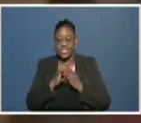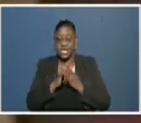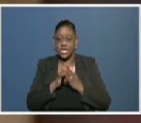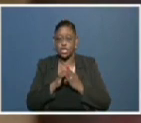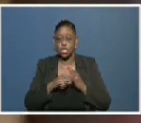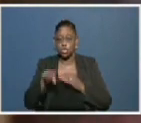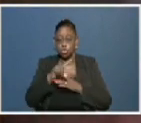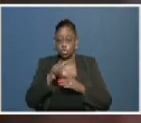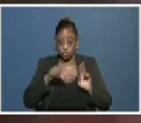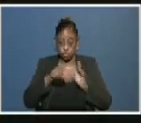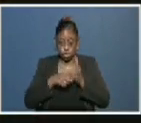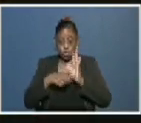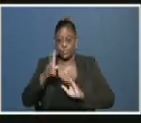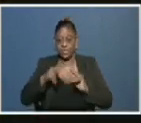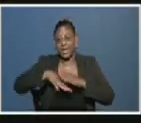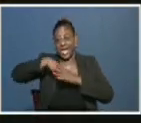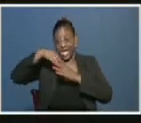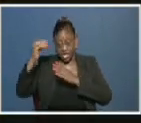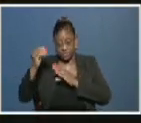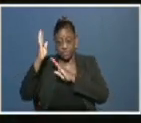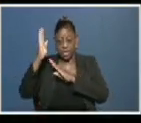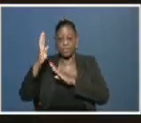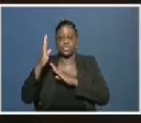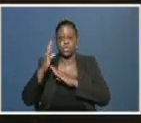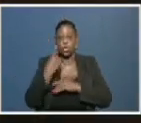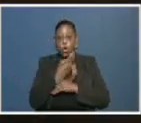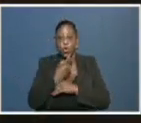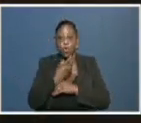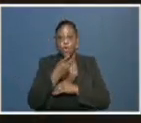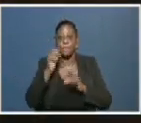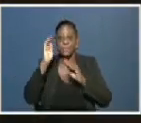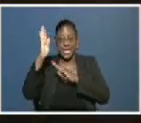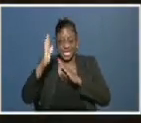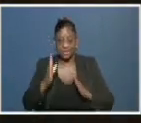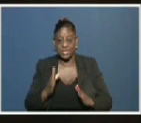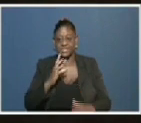people outside of the country who Bahamians are. And the Bahamas has been known